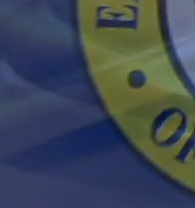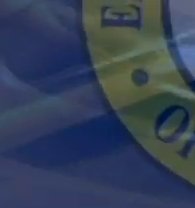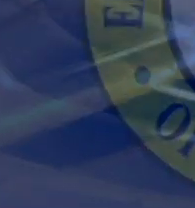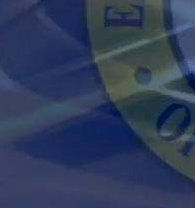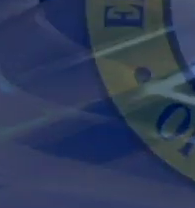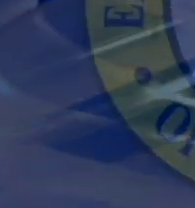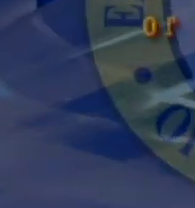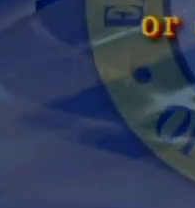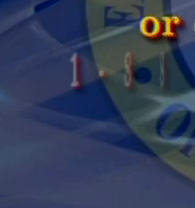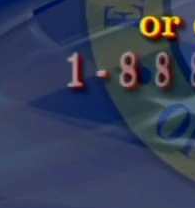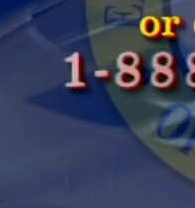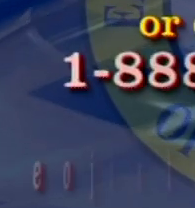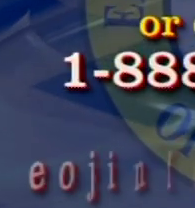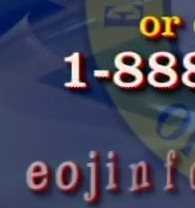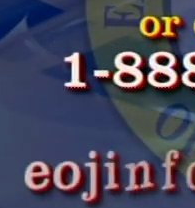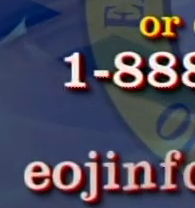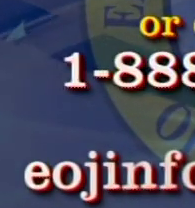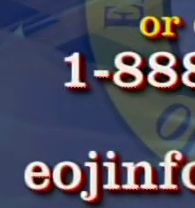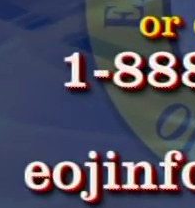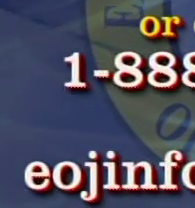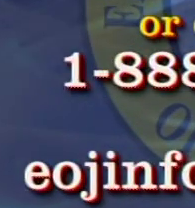at